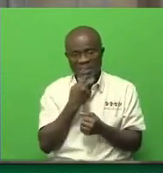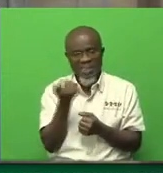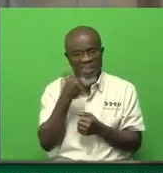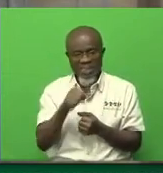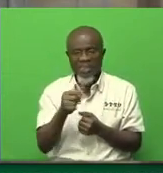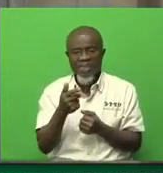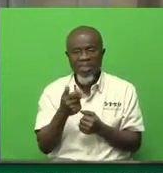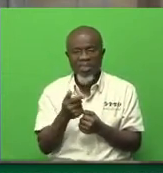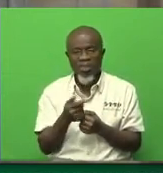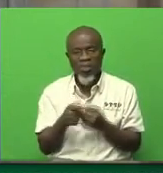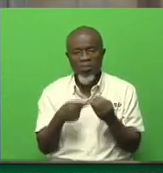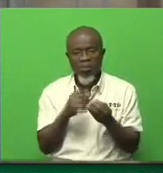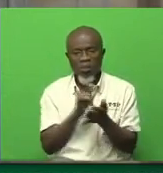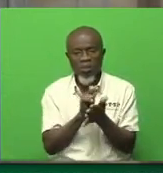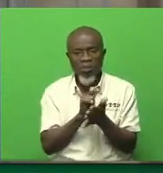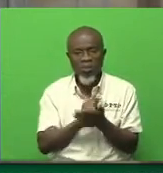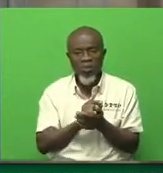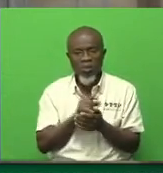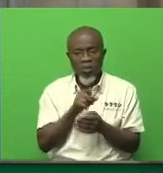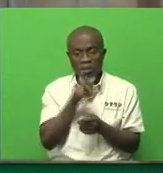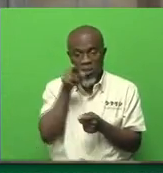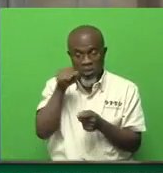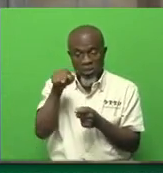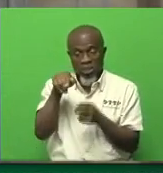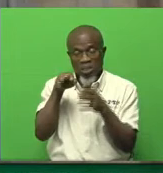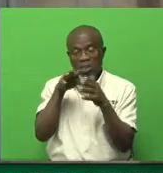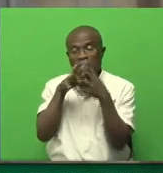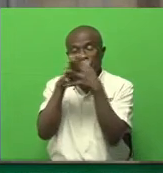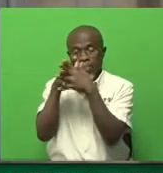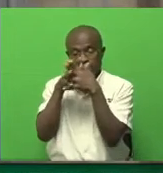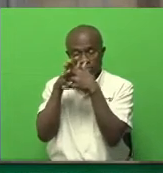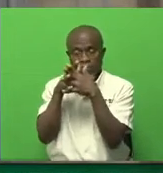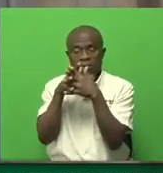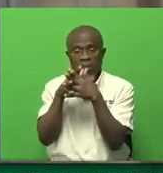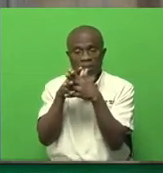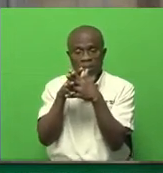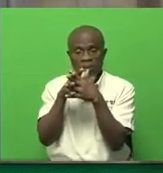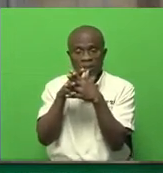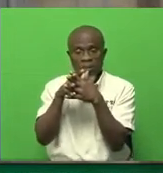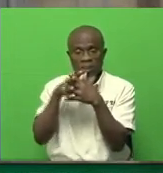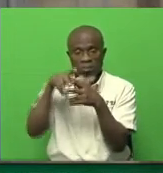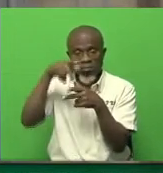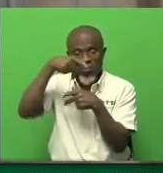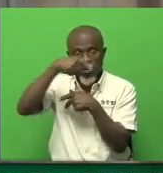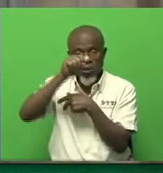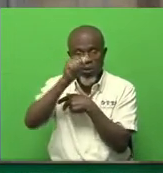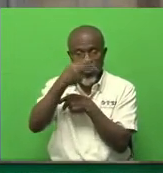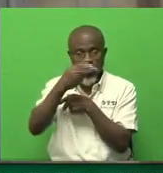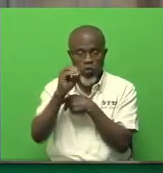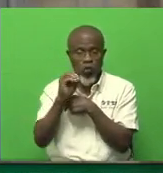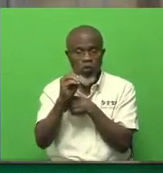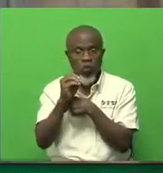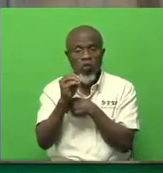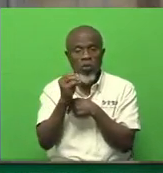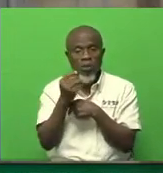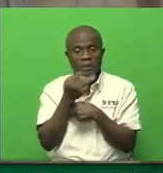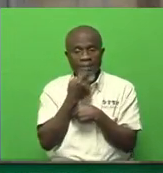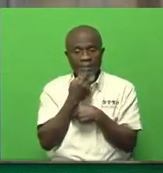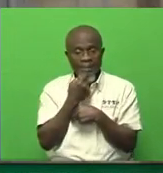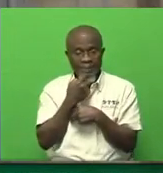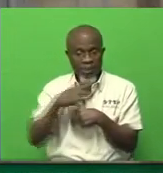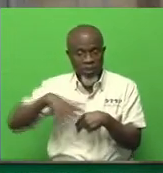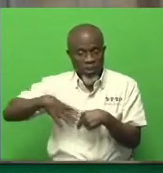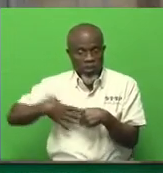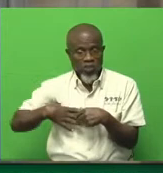um in the United States um and the Pan-American Health Organization director Dr Karissa atien has